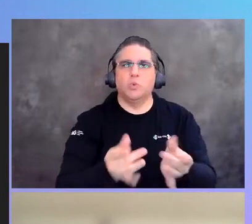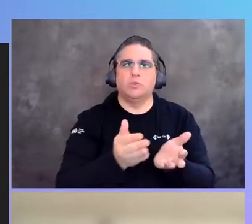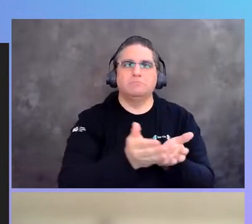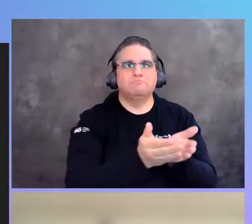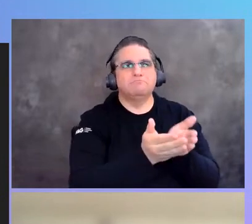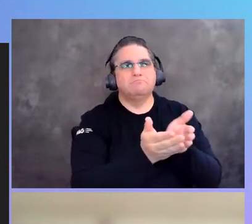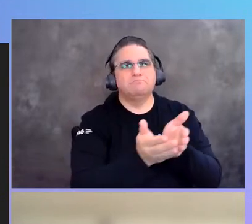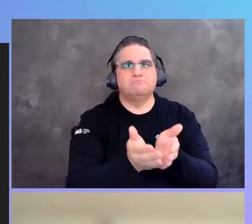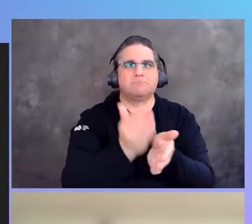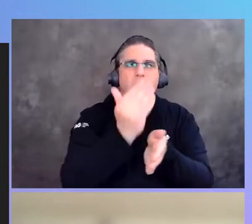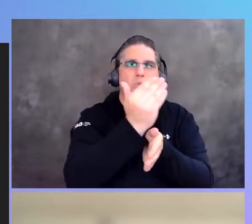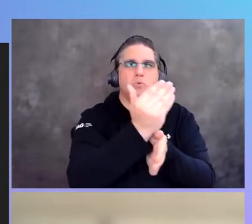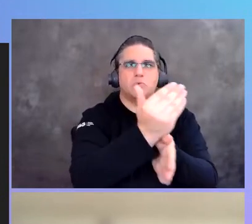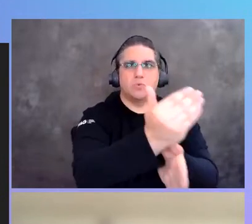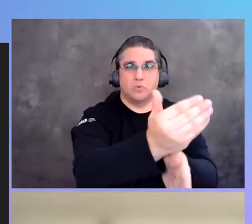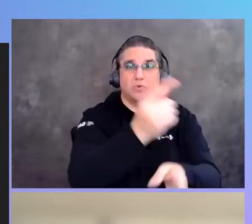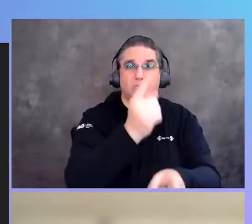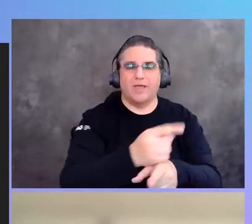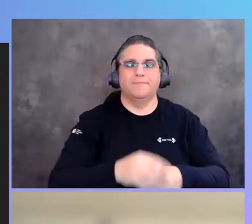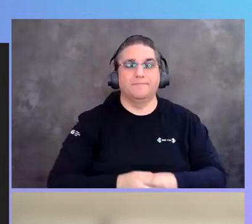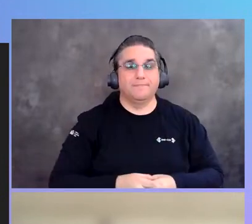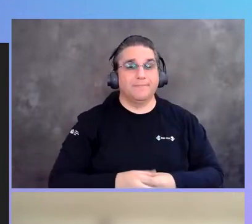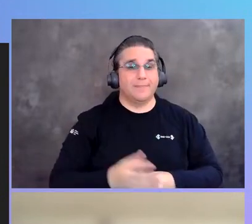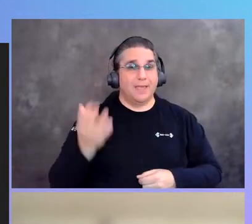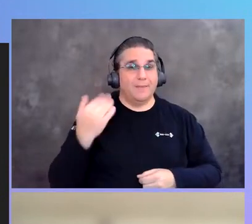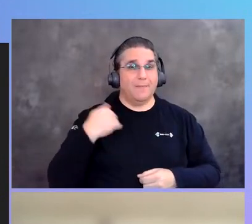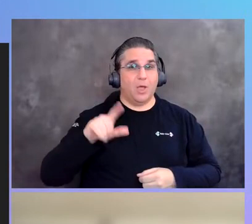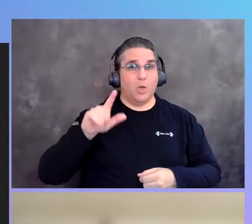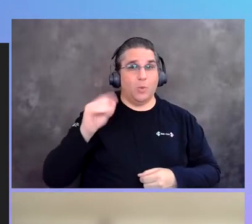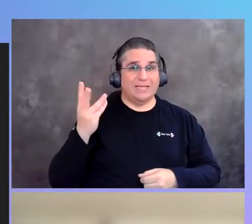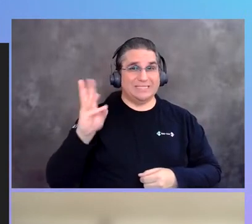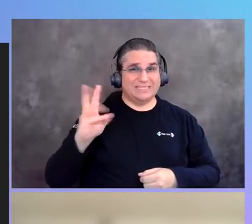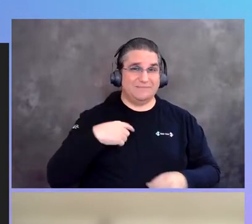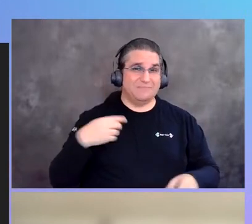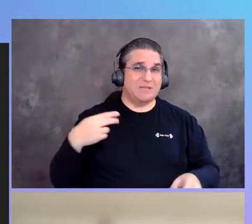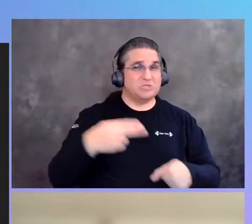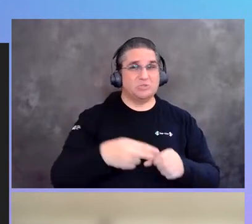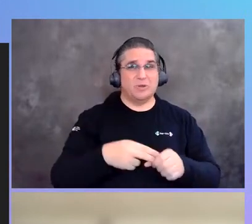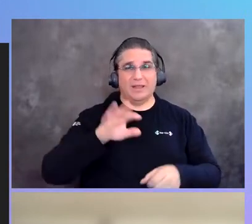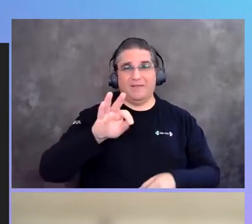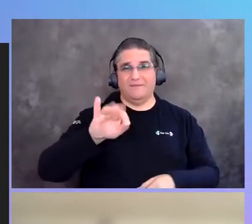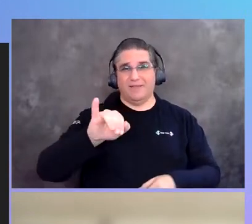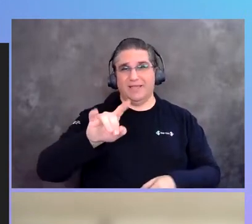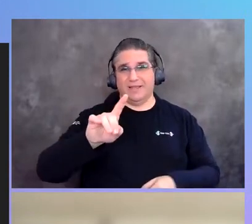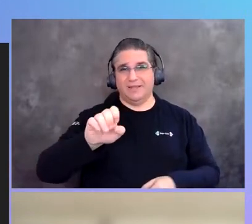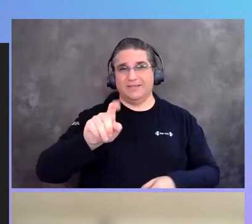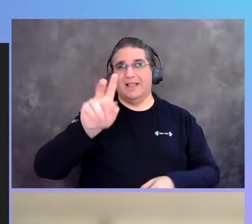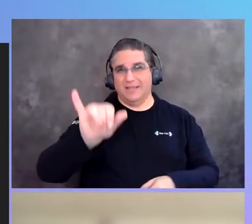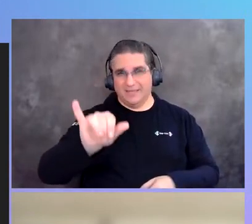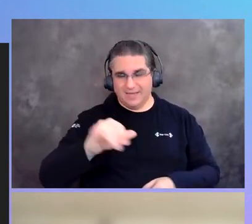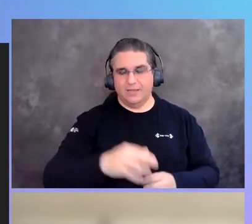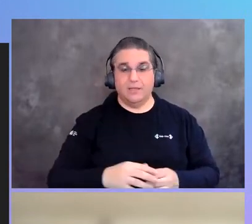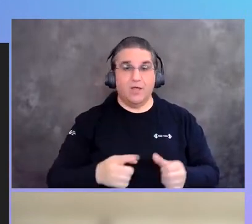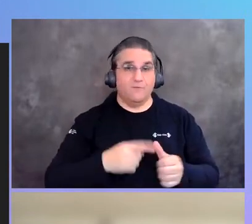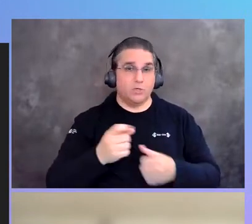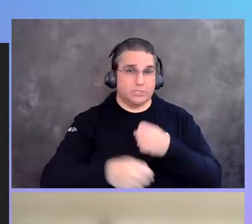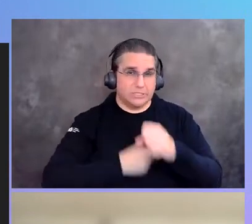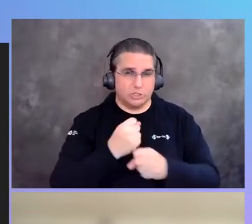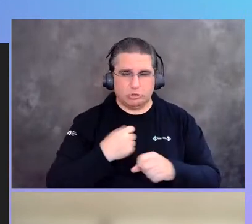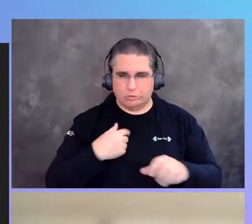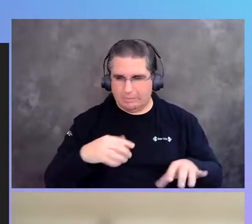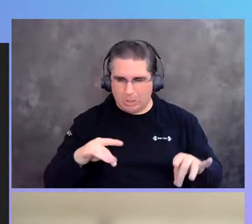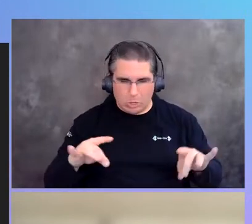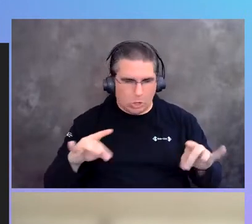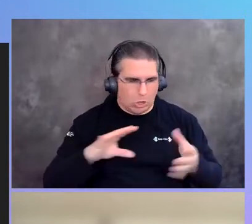in Fidelity in 2016. And we're going to, first year, get started bedding things up. When I